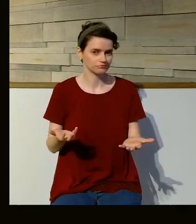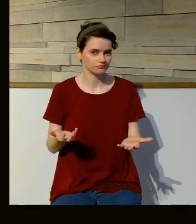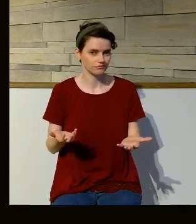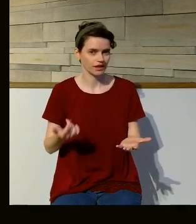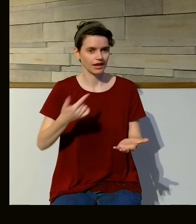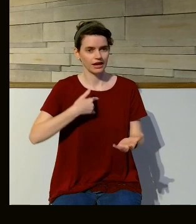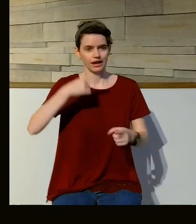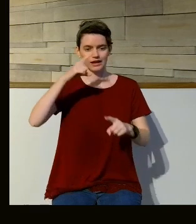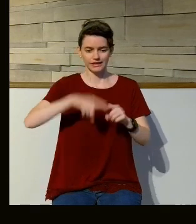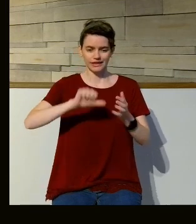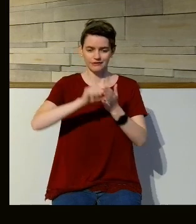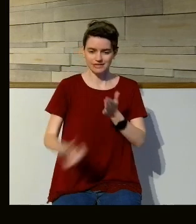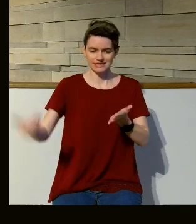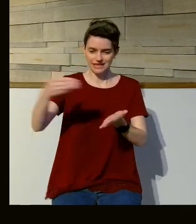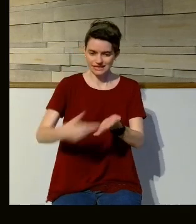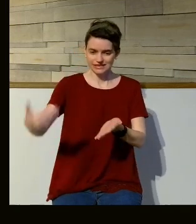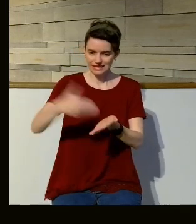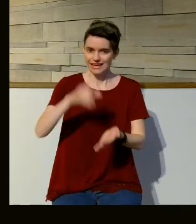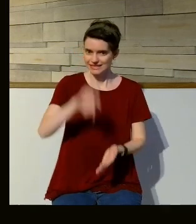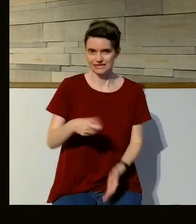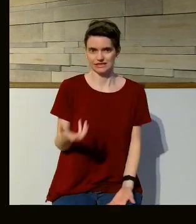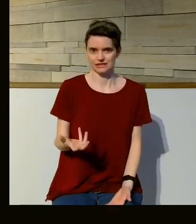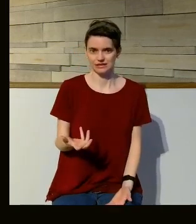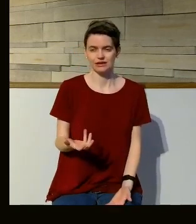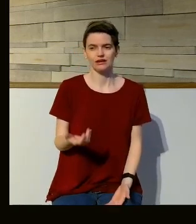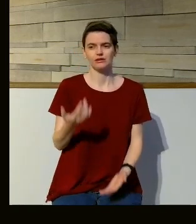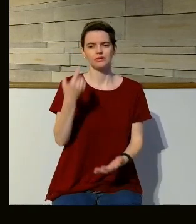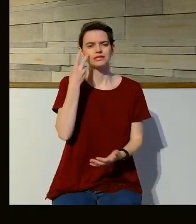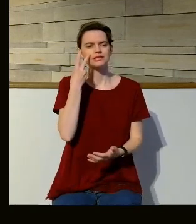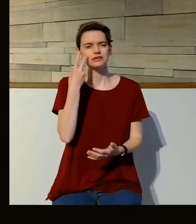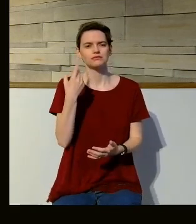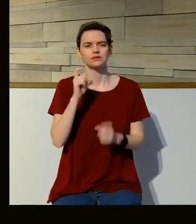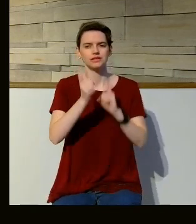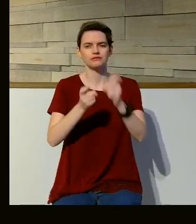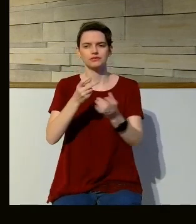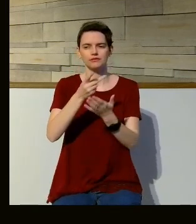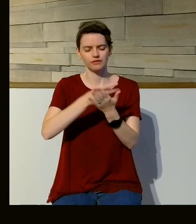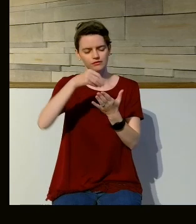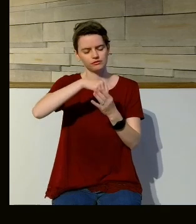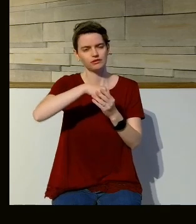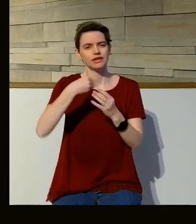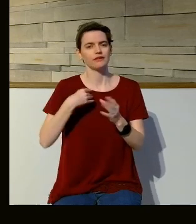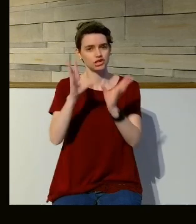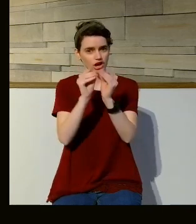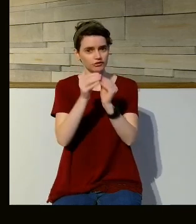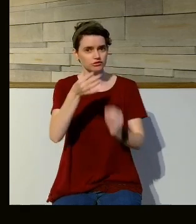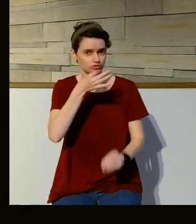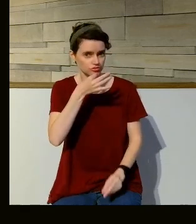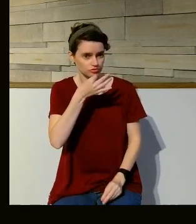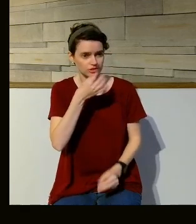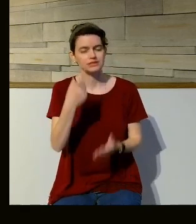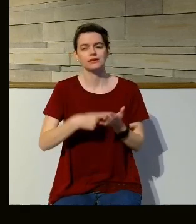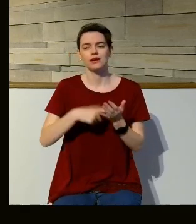And I cannot overemphasize this point because oftentimes, you'll notice we have a flyer and you were given one as well. We have a conference coming up and